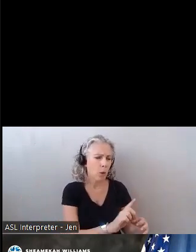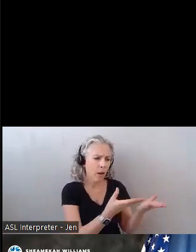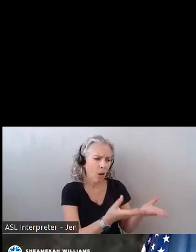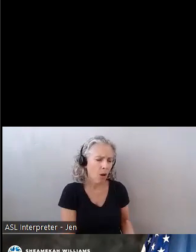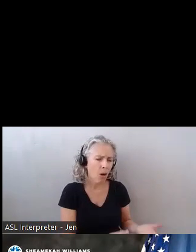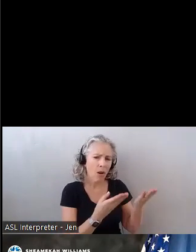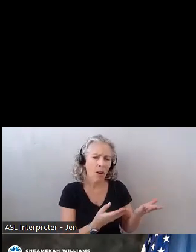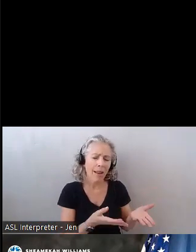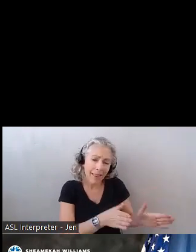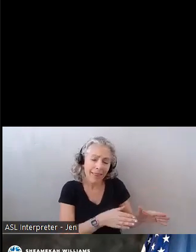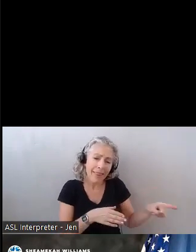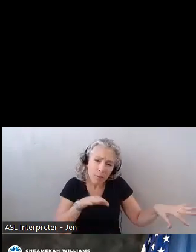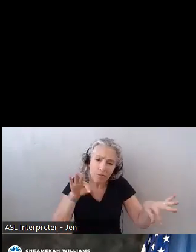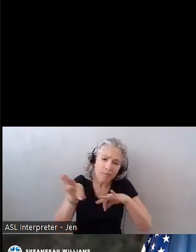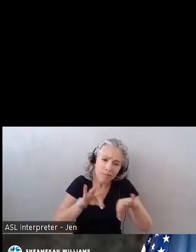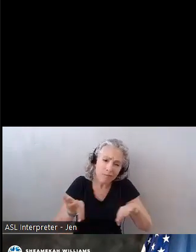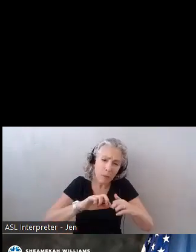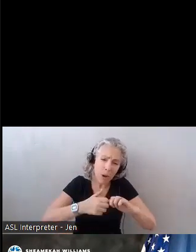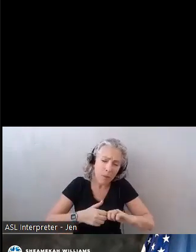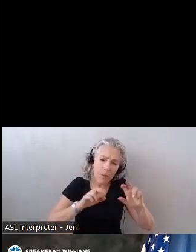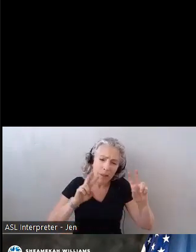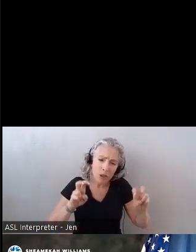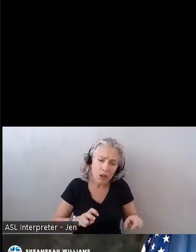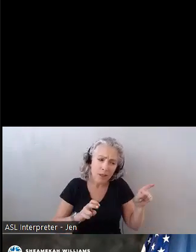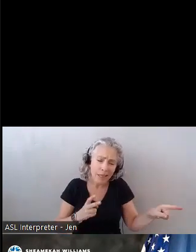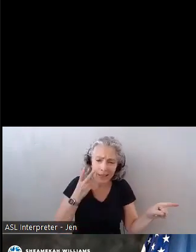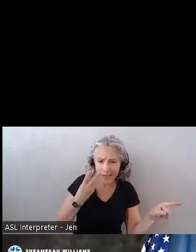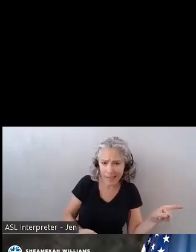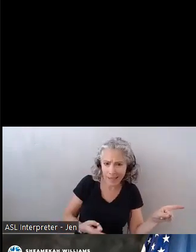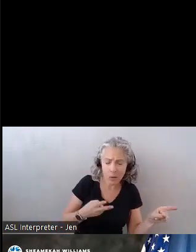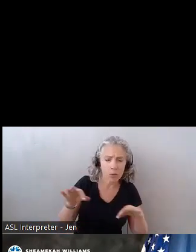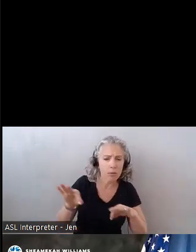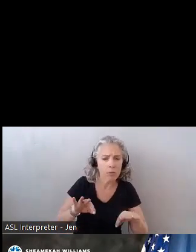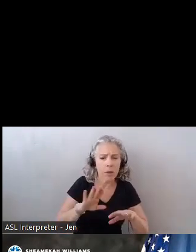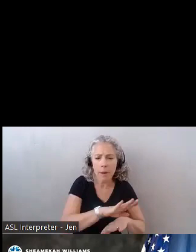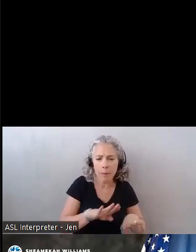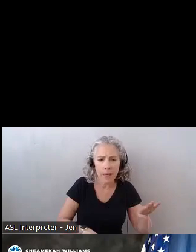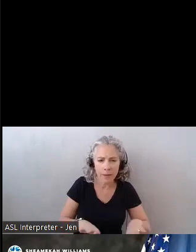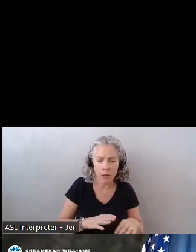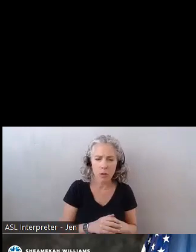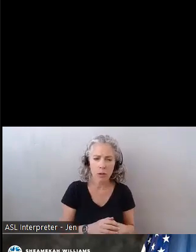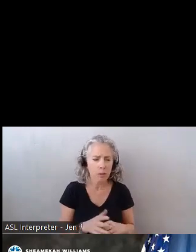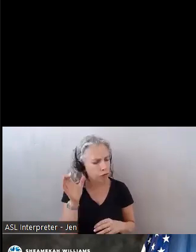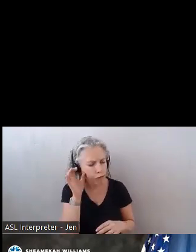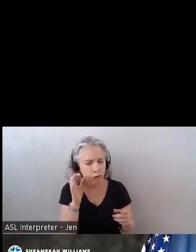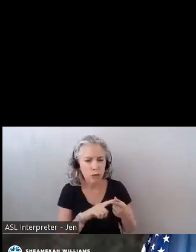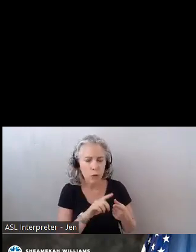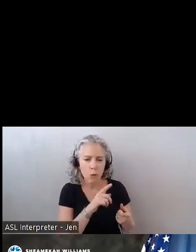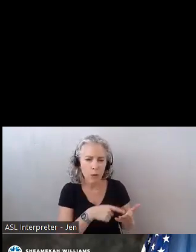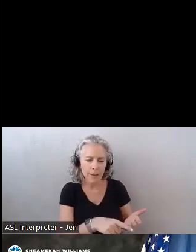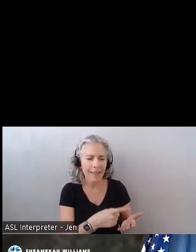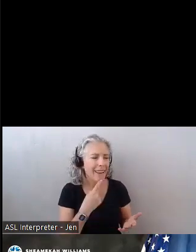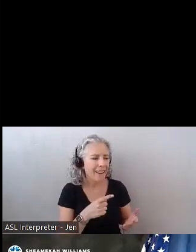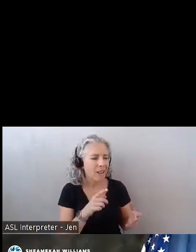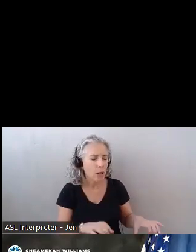to articulate the problems or the issues that they see, or even the behaviors, and really looking at measures of de-escalation